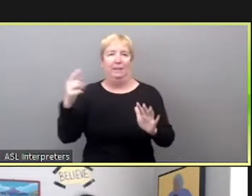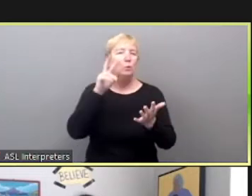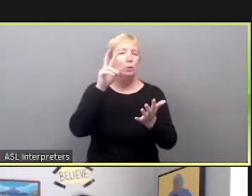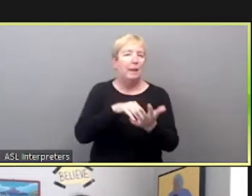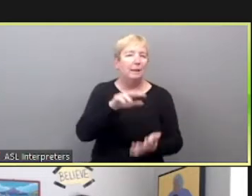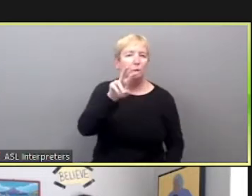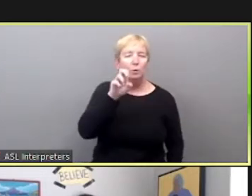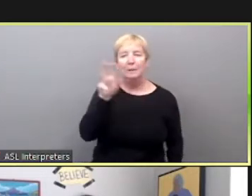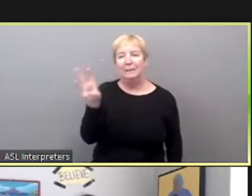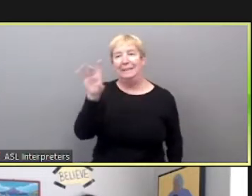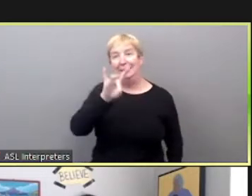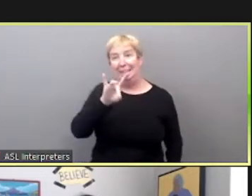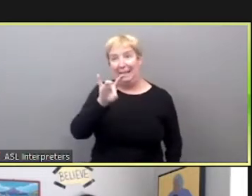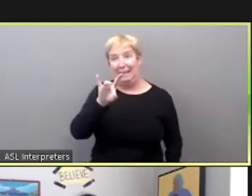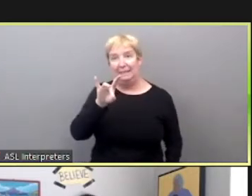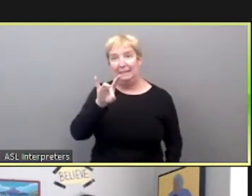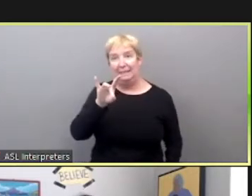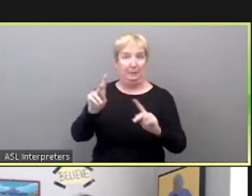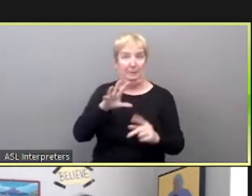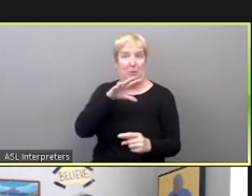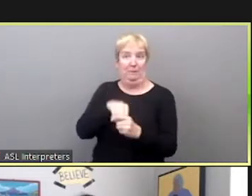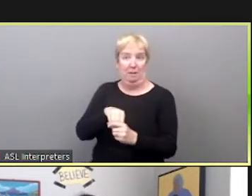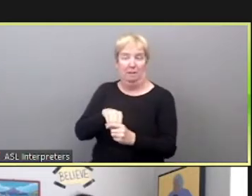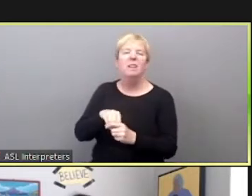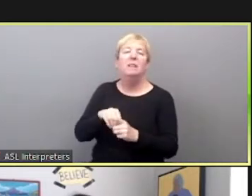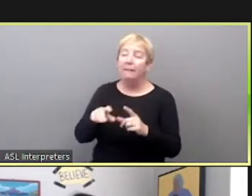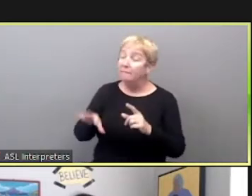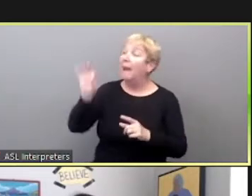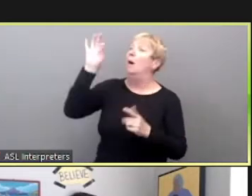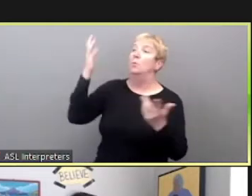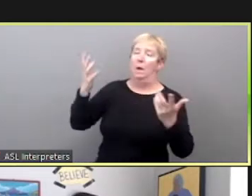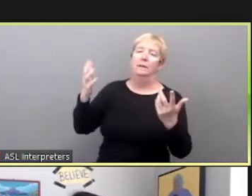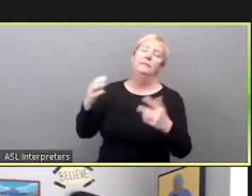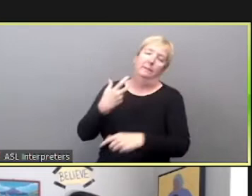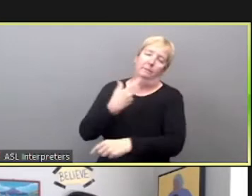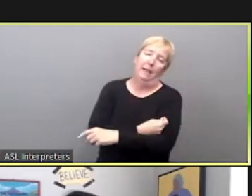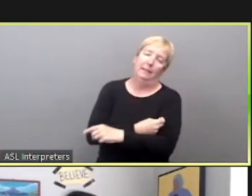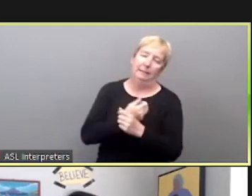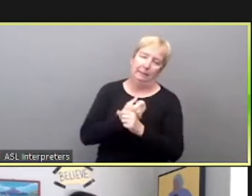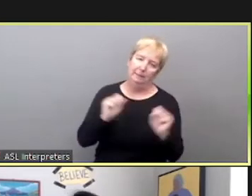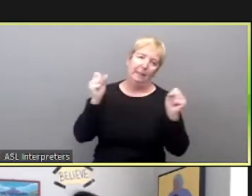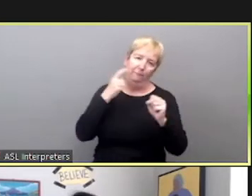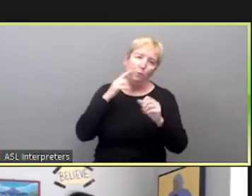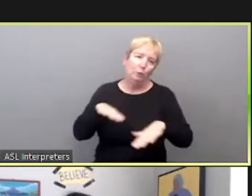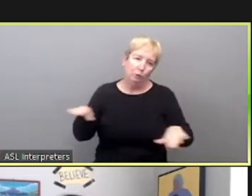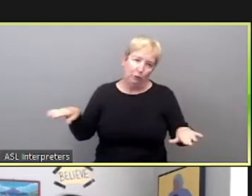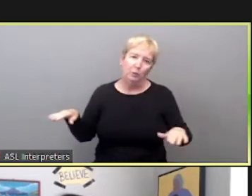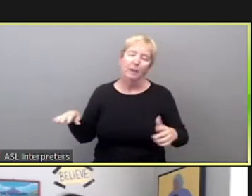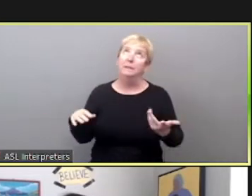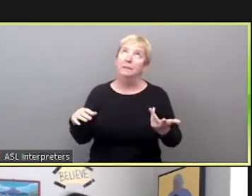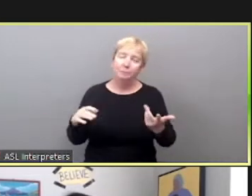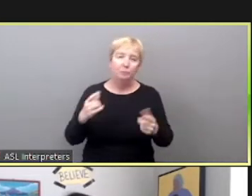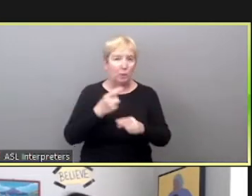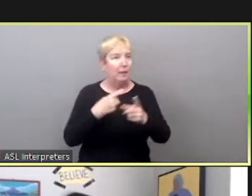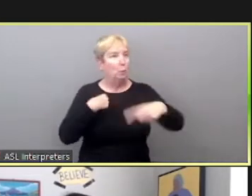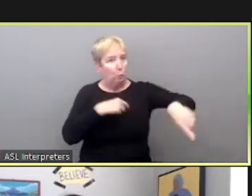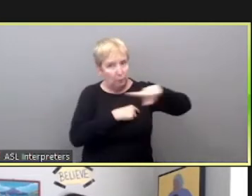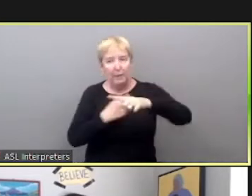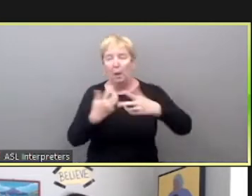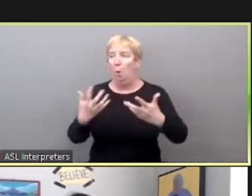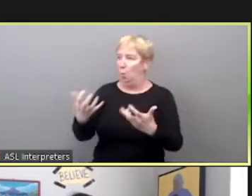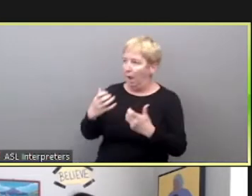that the vaccine was safe and effective in children. That's one of the things we really want to make sure that our kids have a